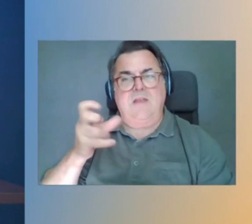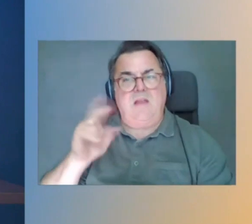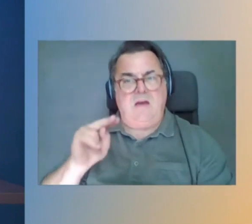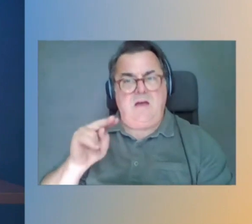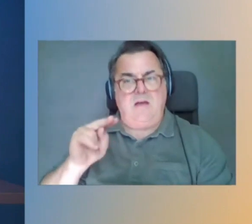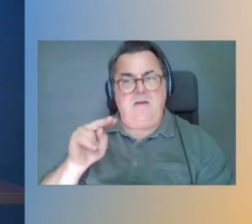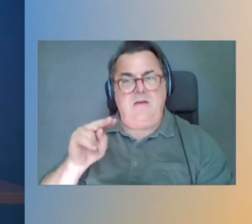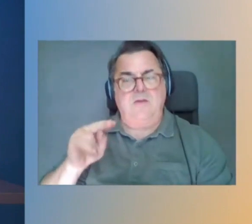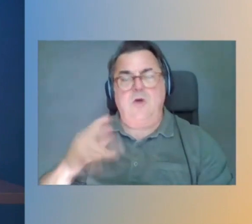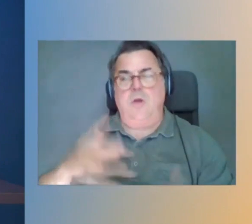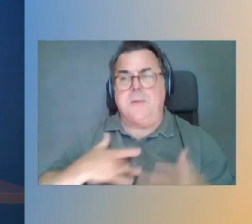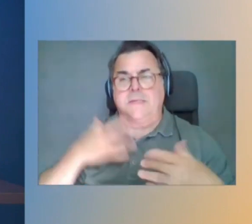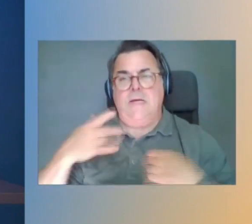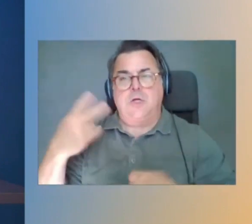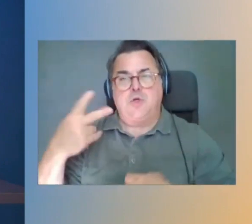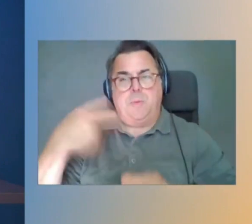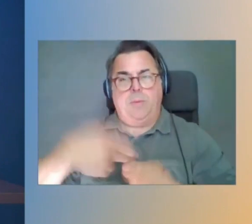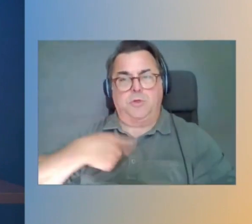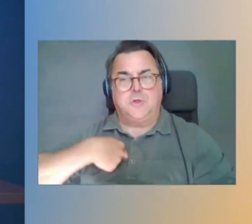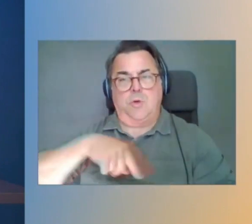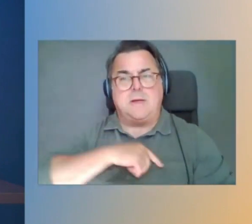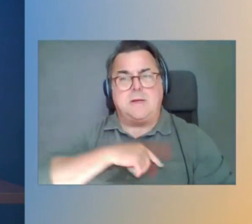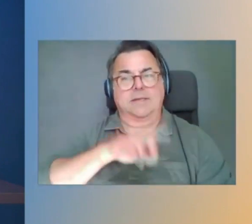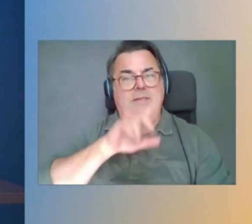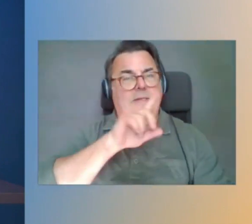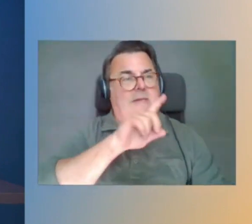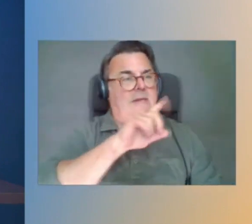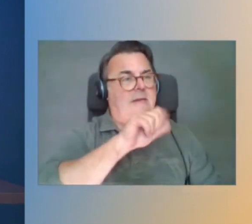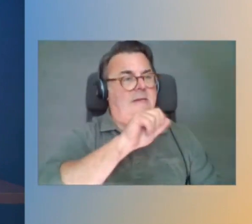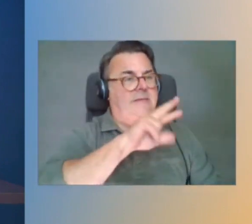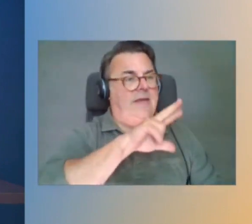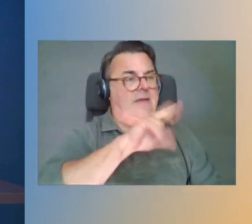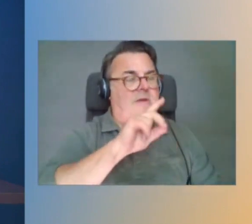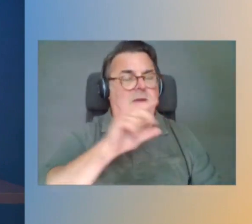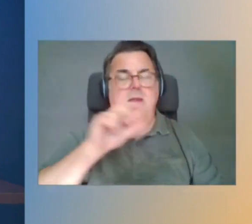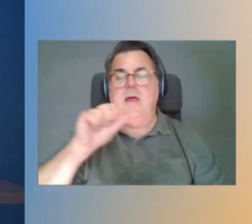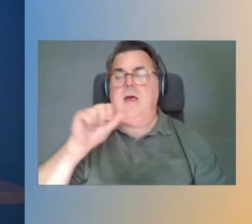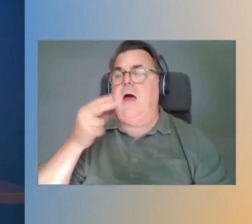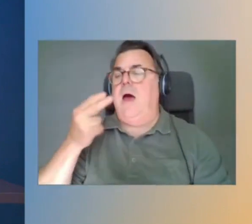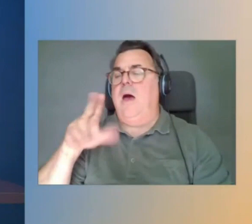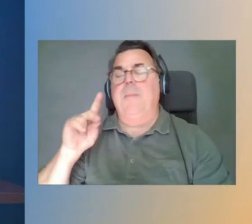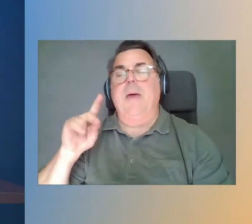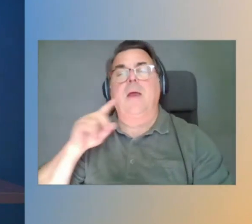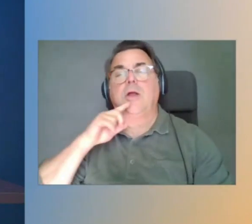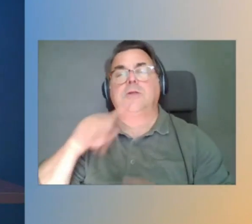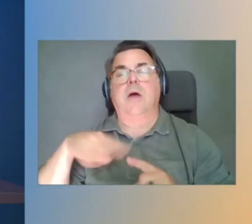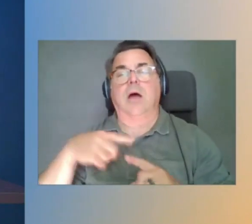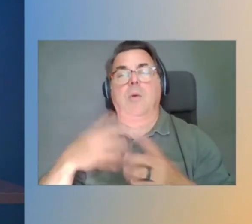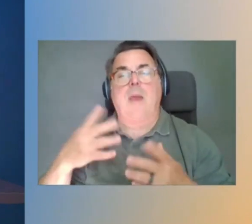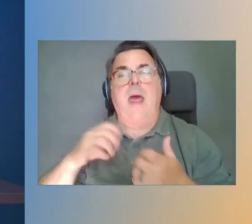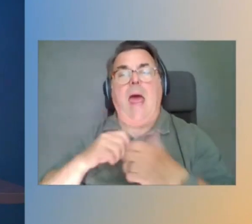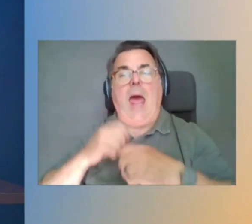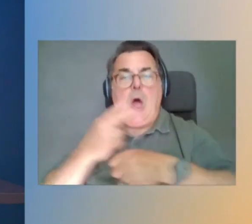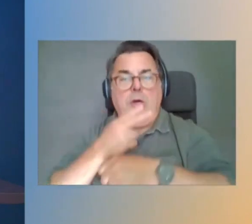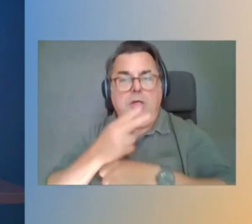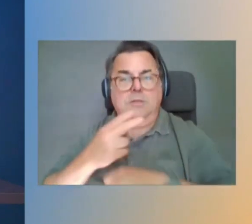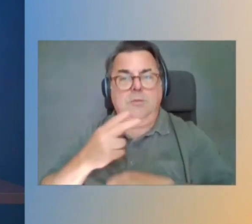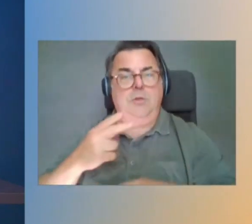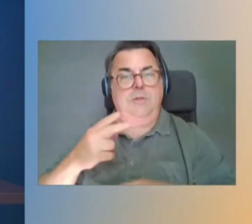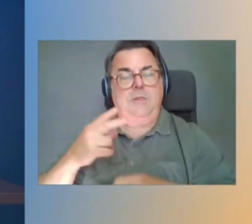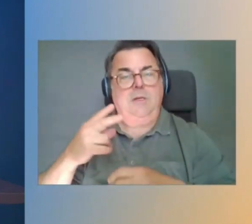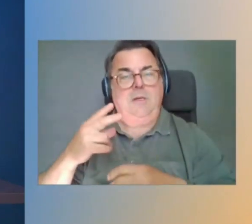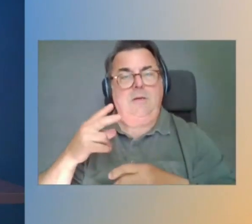folks today, David and Ahmed, who we're going to talk a little bit here about how customers can actually use our cloud to